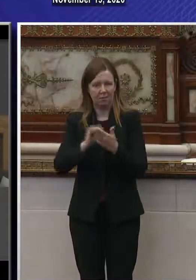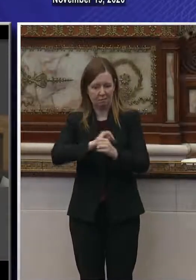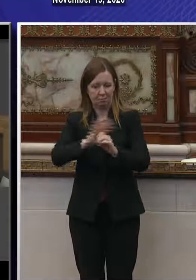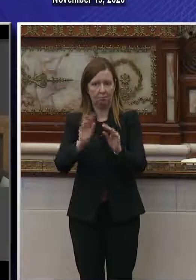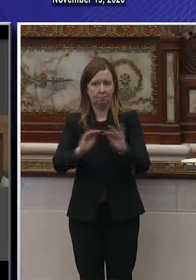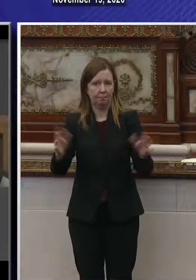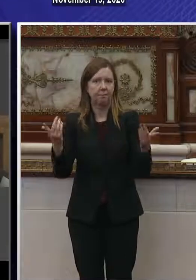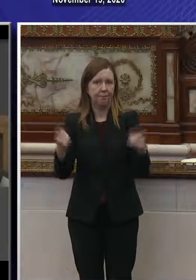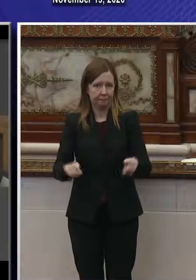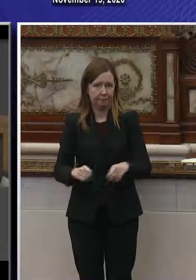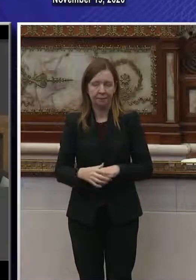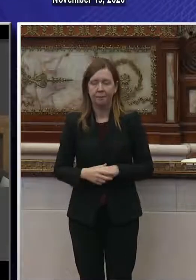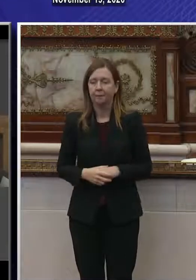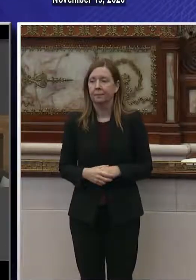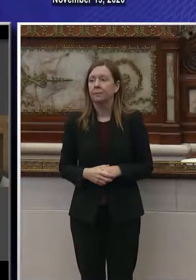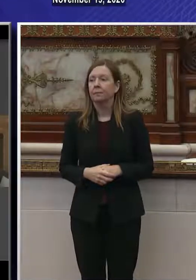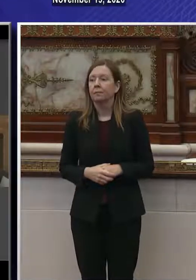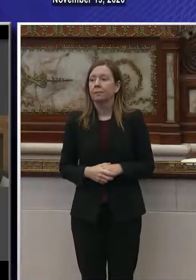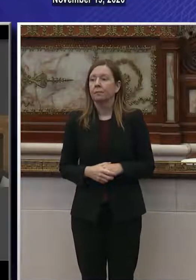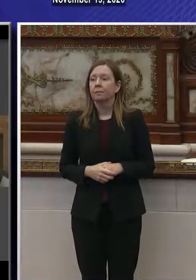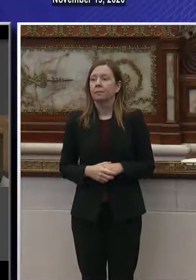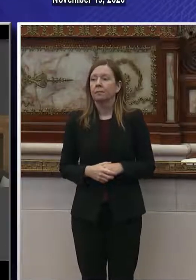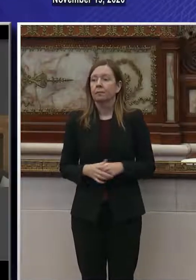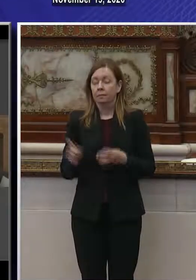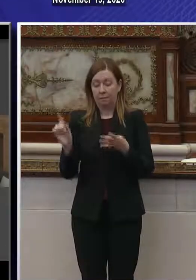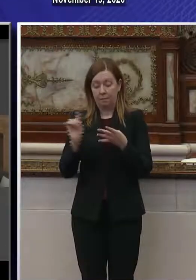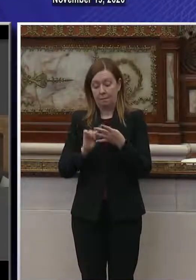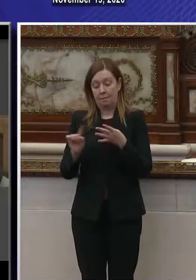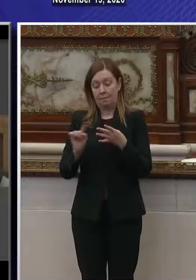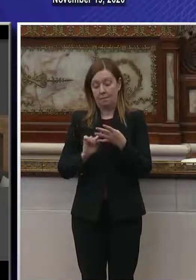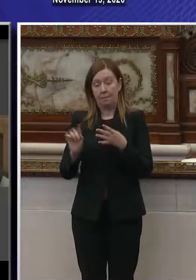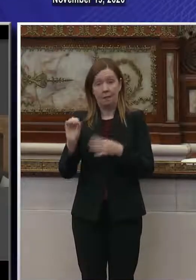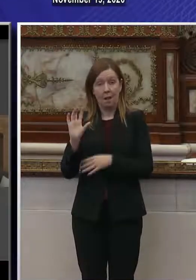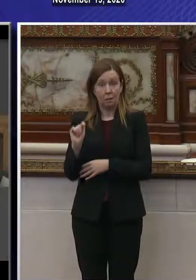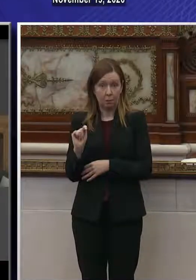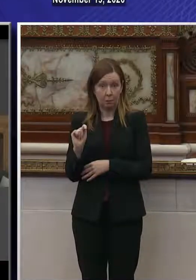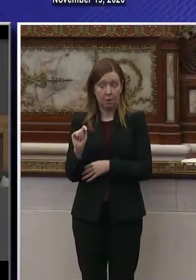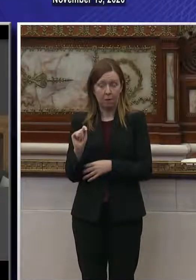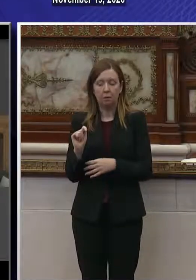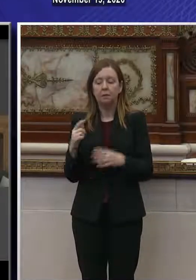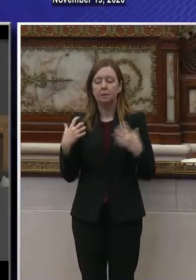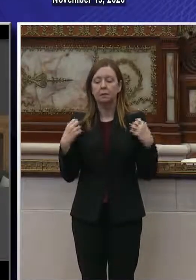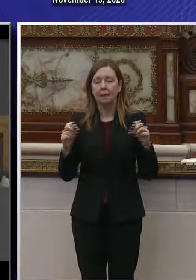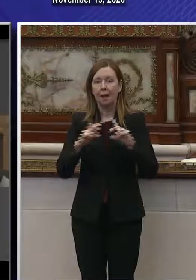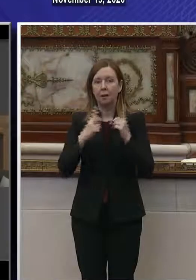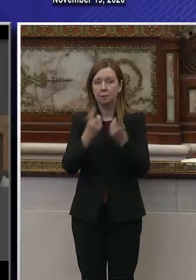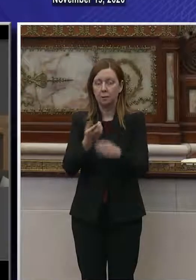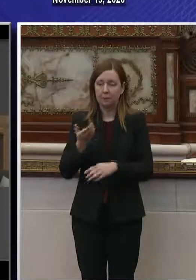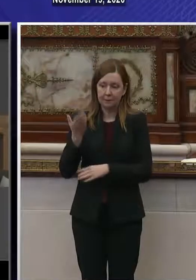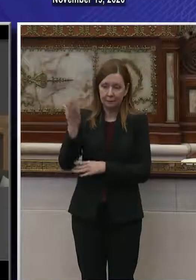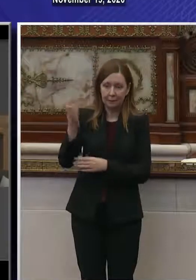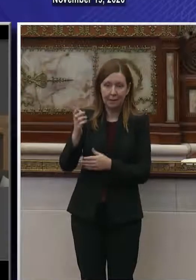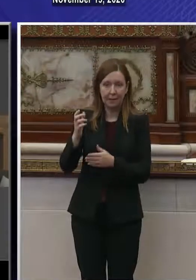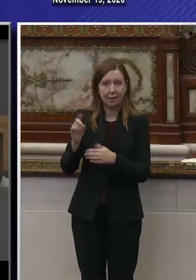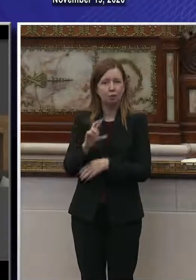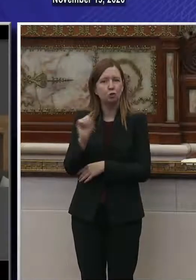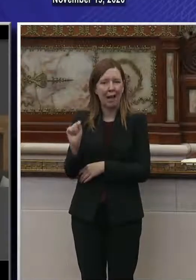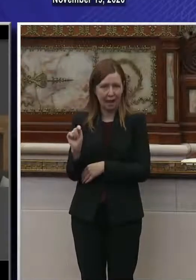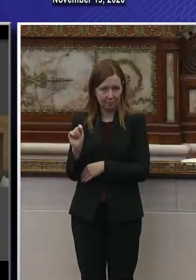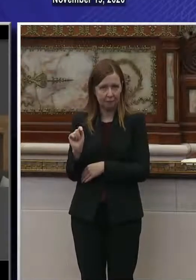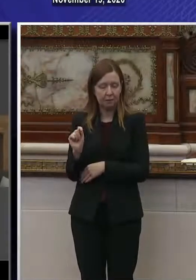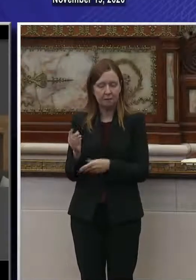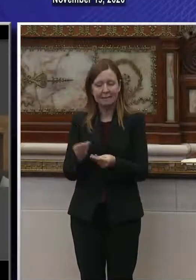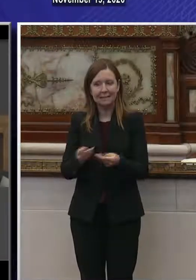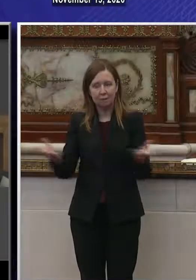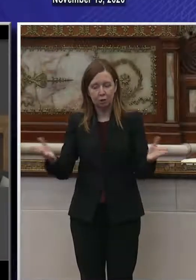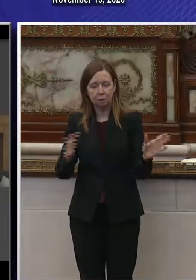COVID-19 vaccines. In mid-October, the Health Department submitted a draft COVID-19 vaccine distribution